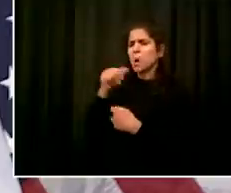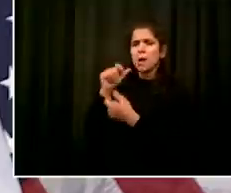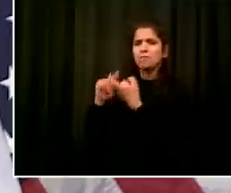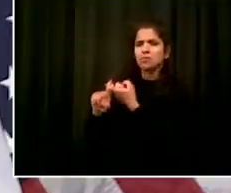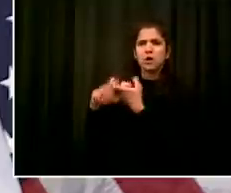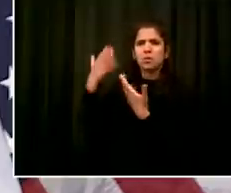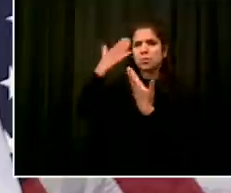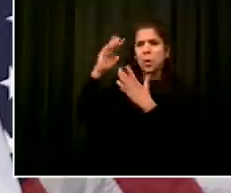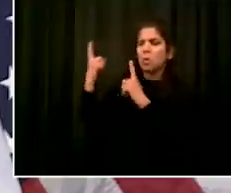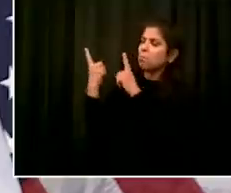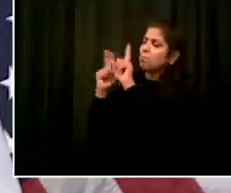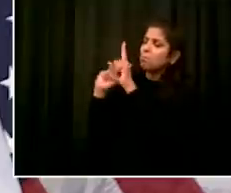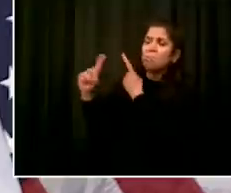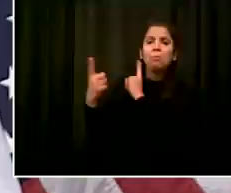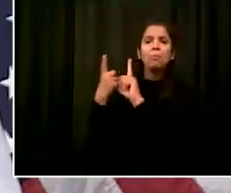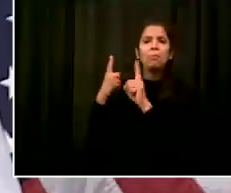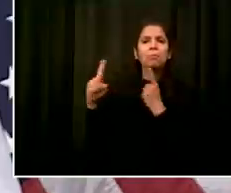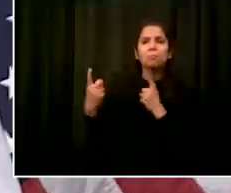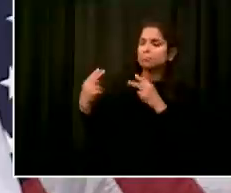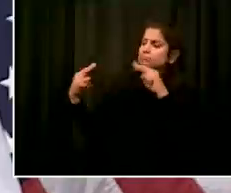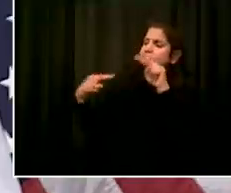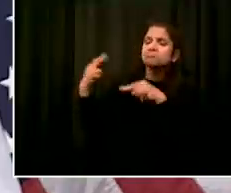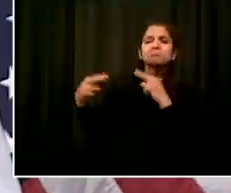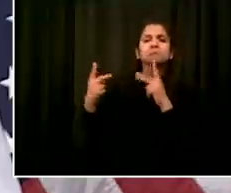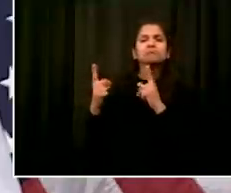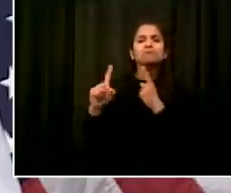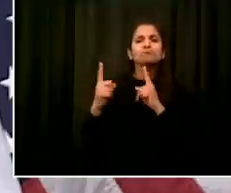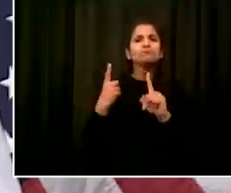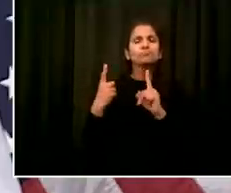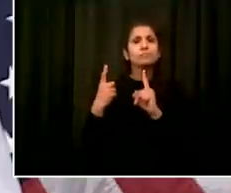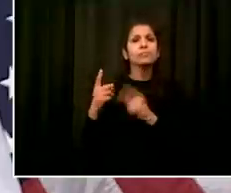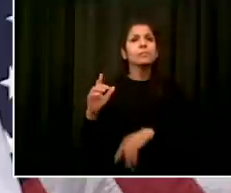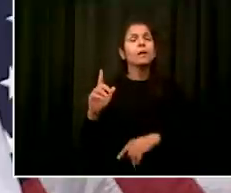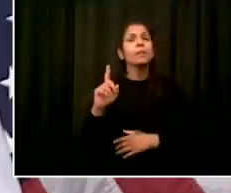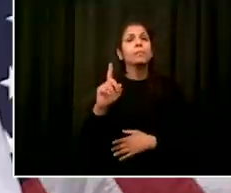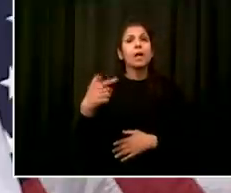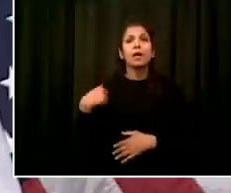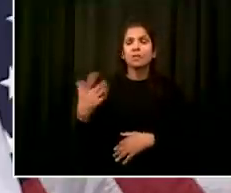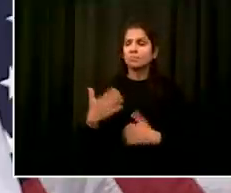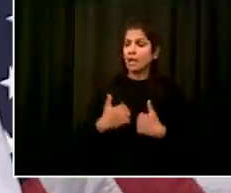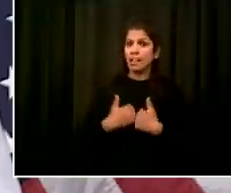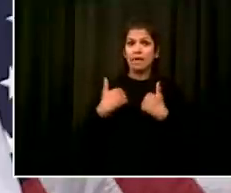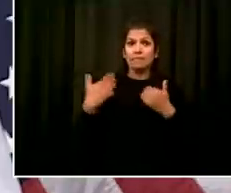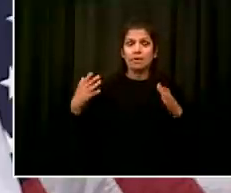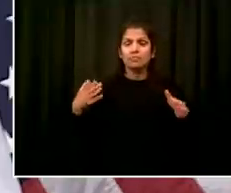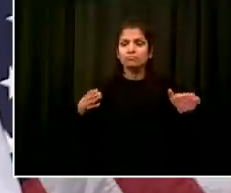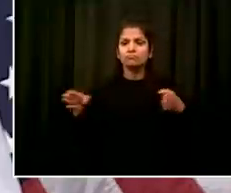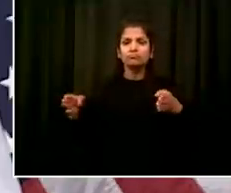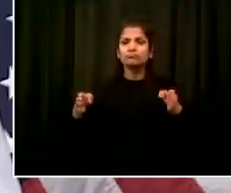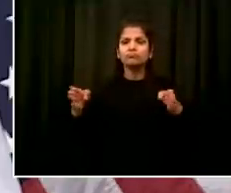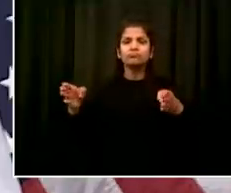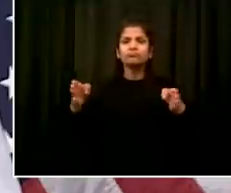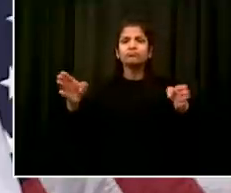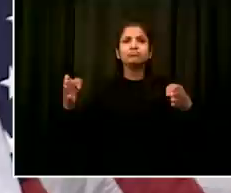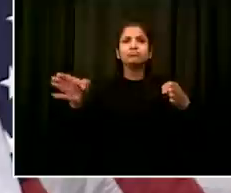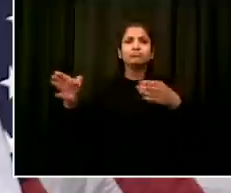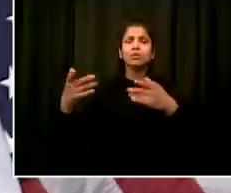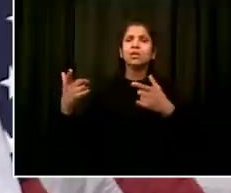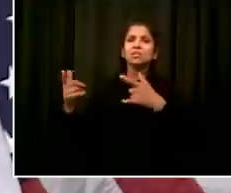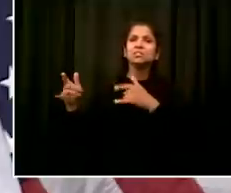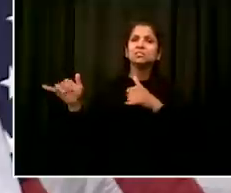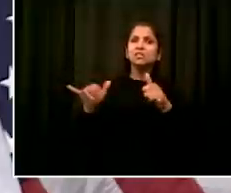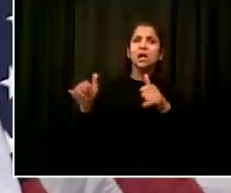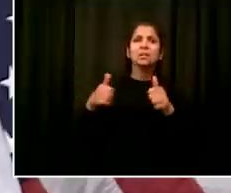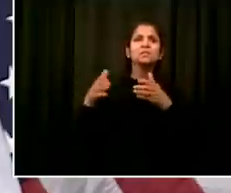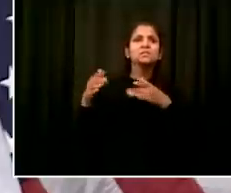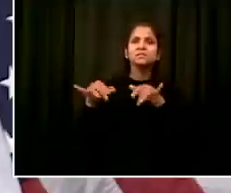and he, for the first time, experienced policing in an incredibly difficult atmosphere. It was one of the years over 2,000